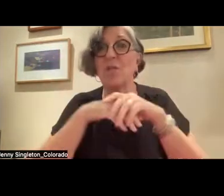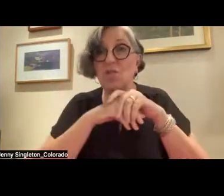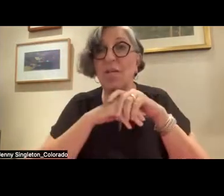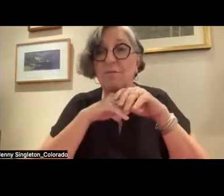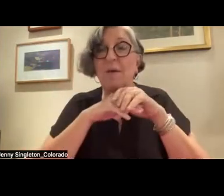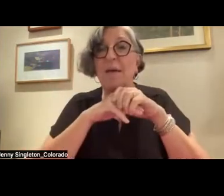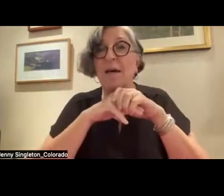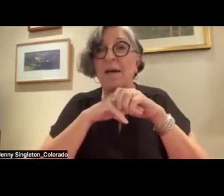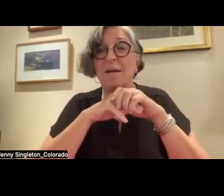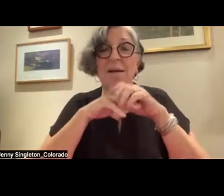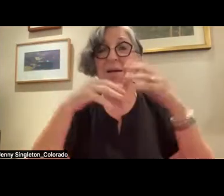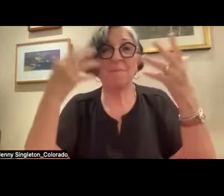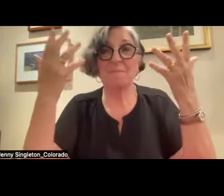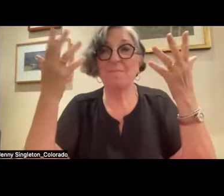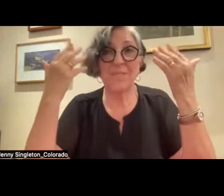try to retrieve